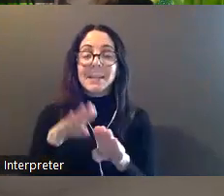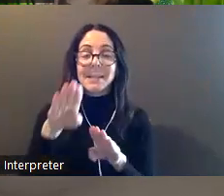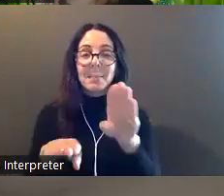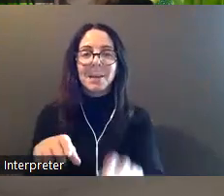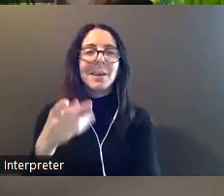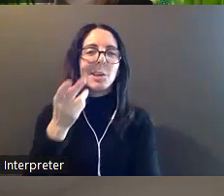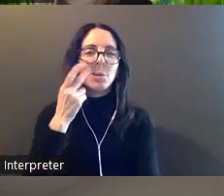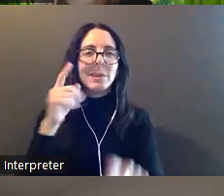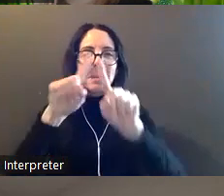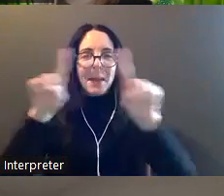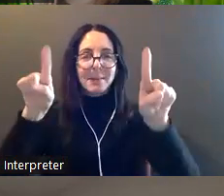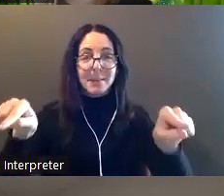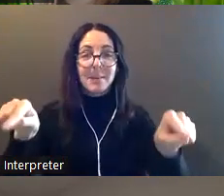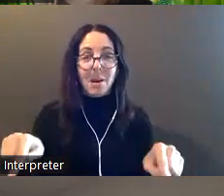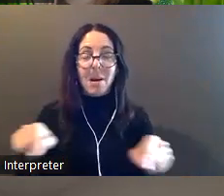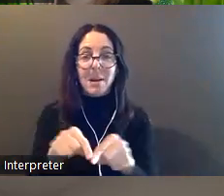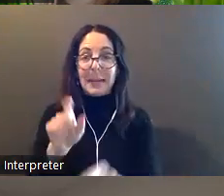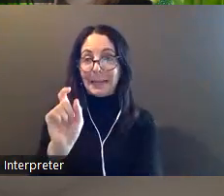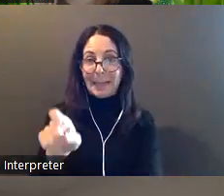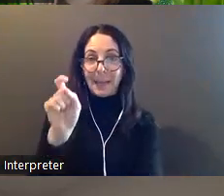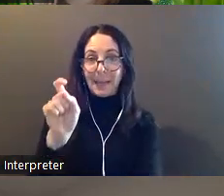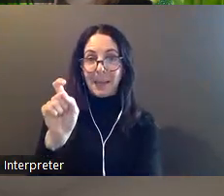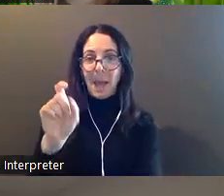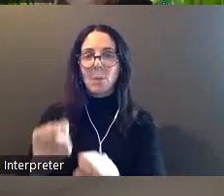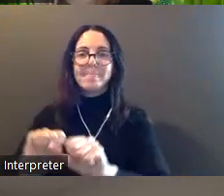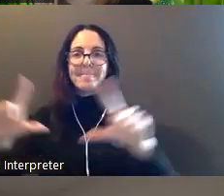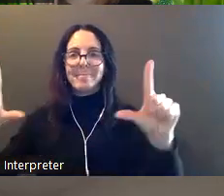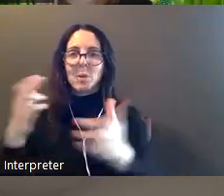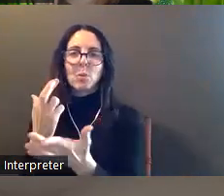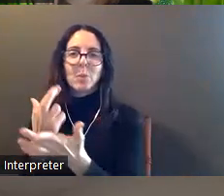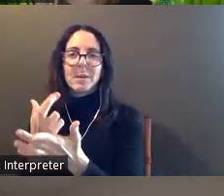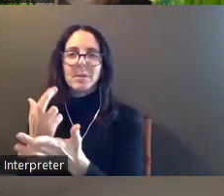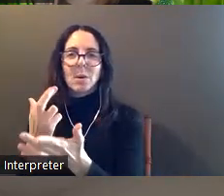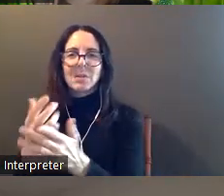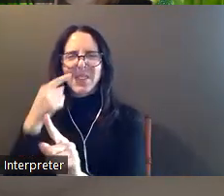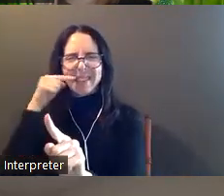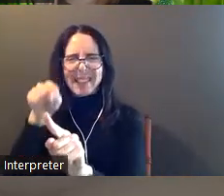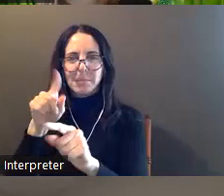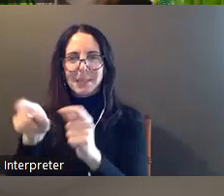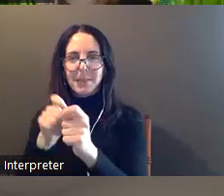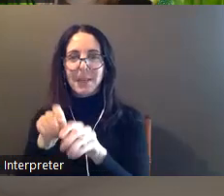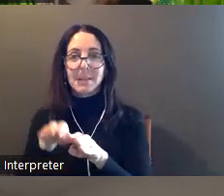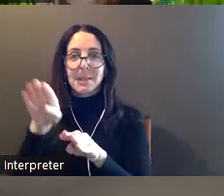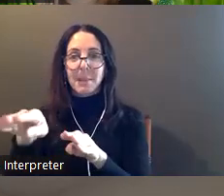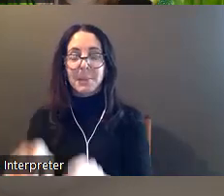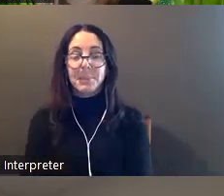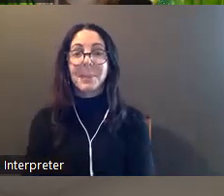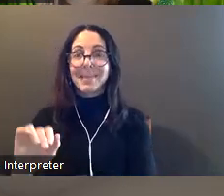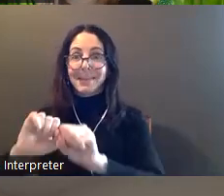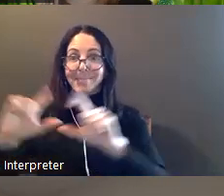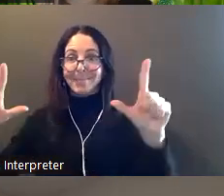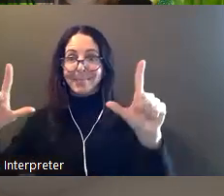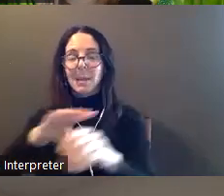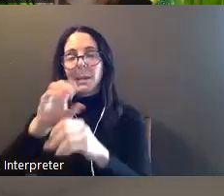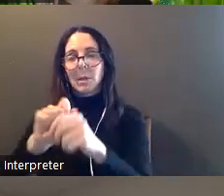can be clicked to automatically be taken to a resource page pertaining to that step. The resource pages have